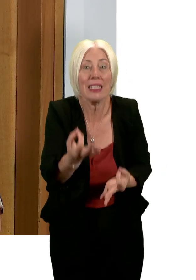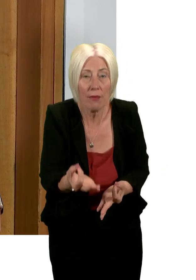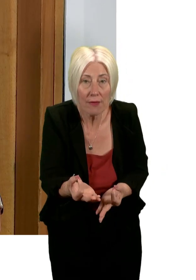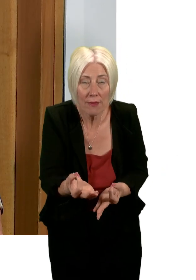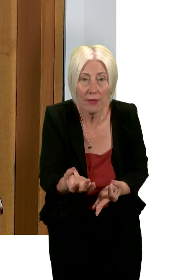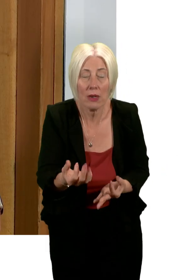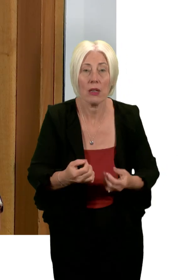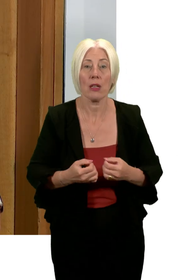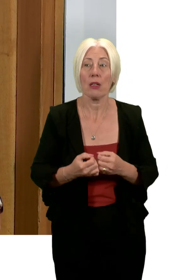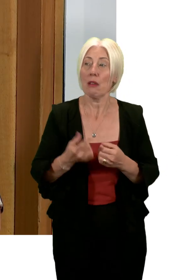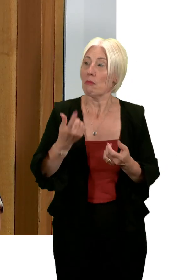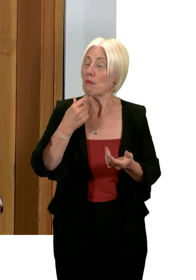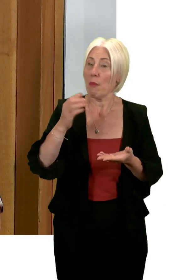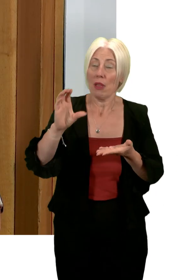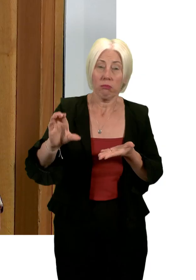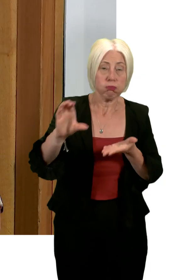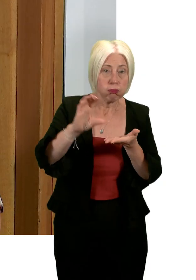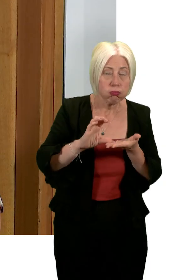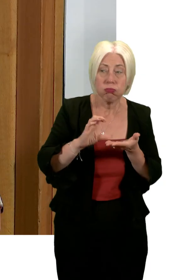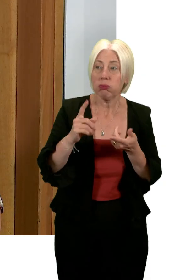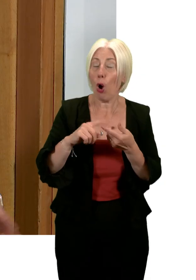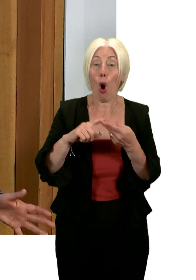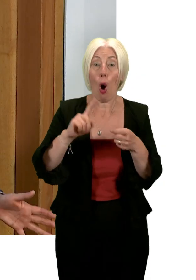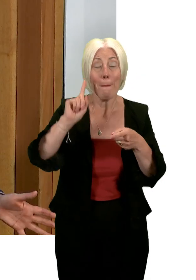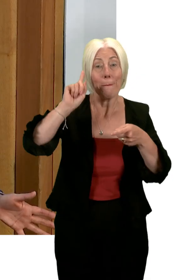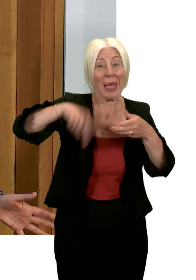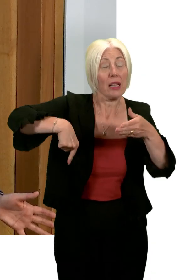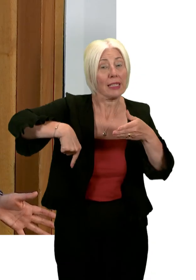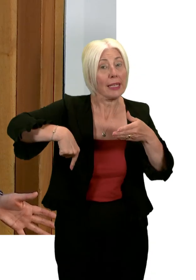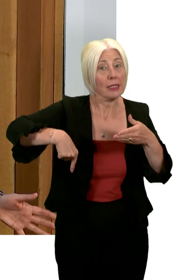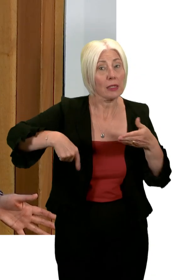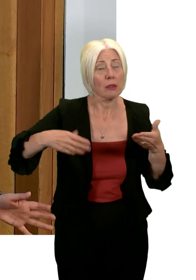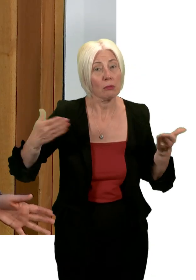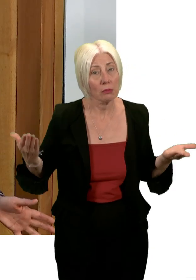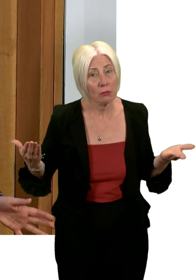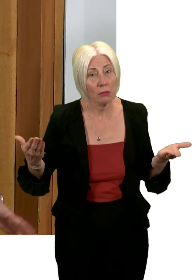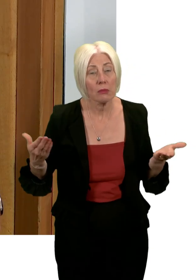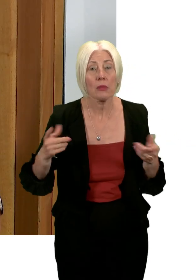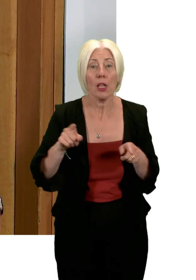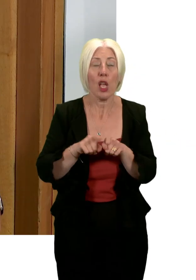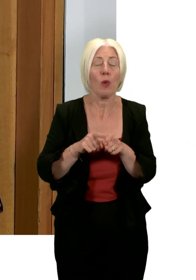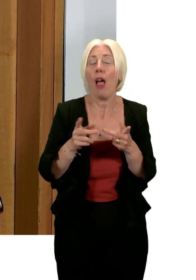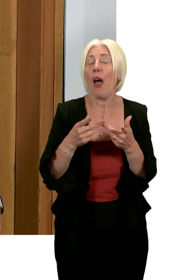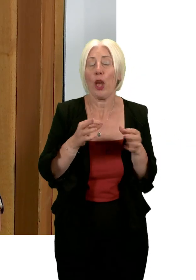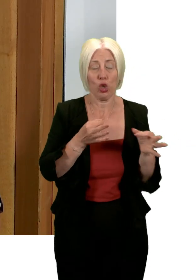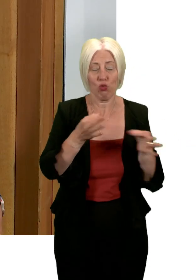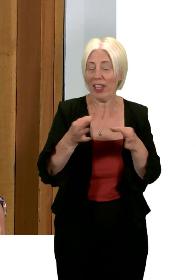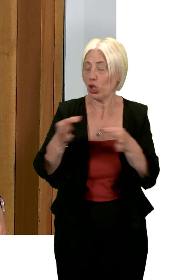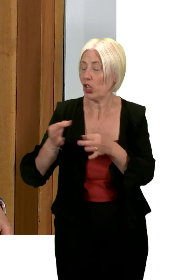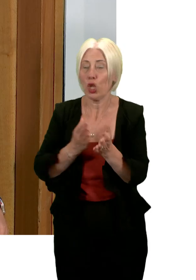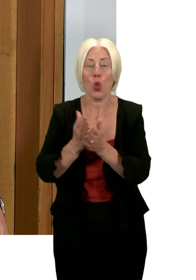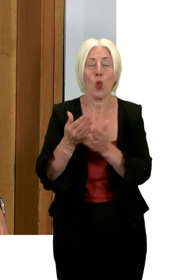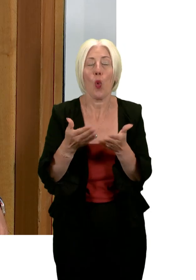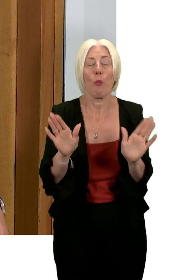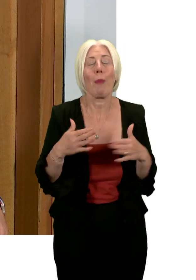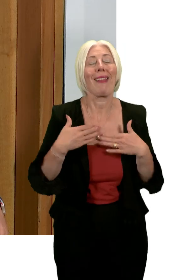and subsidies and penalties, different public health strategies in order to embrace